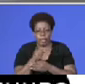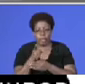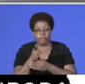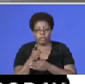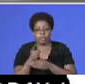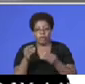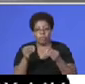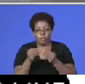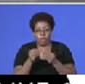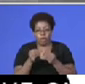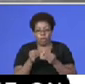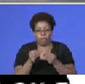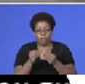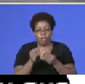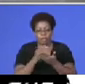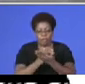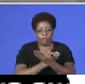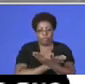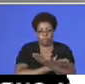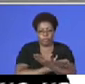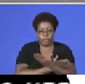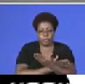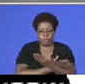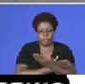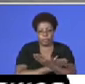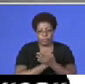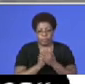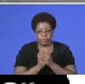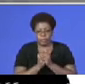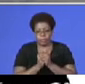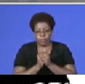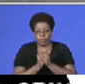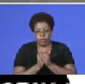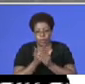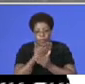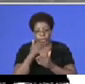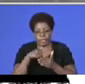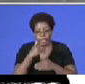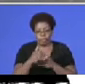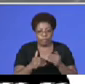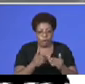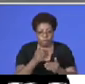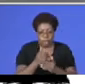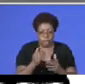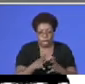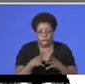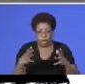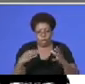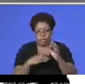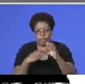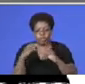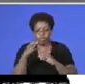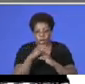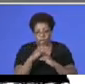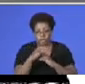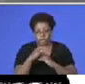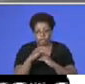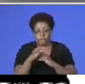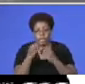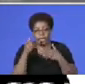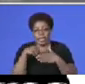more improvement. But I think we have been making steady progress. There's a lot of construction activity in